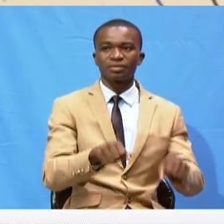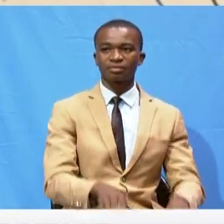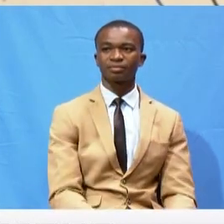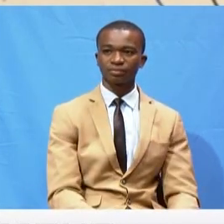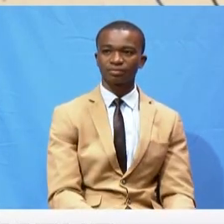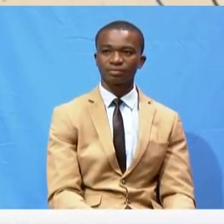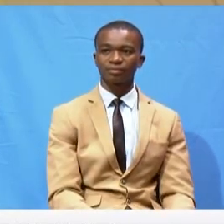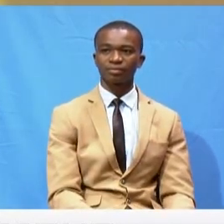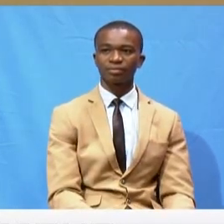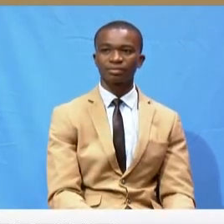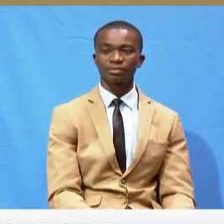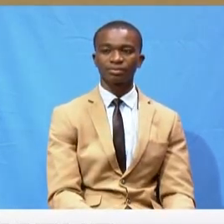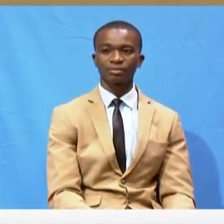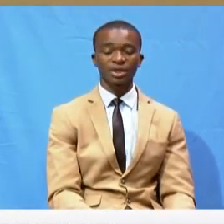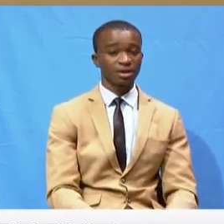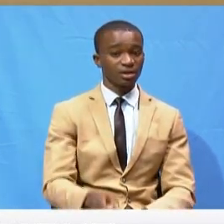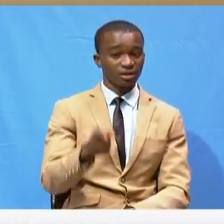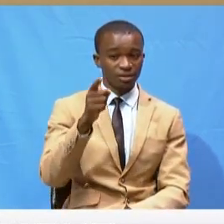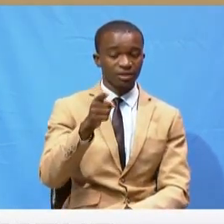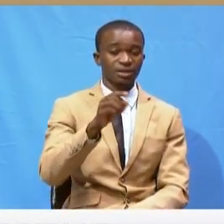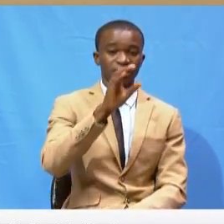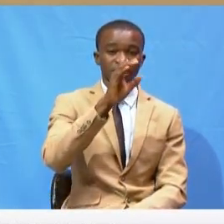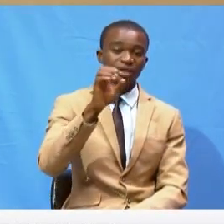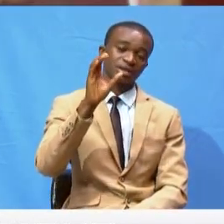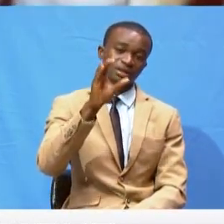there has been an improvement, especially